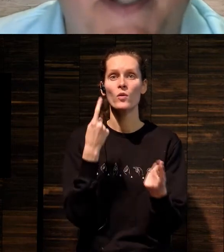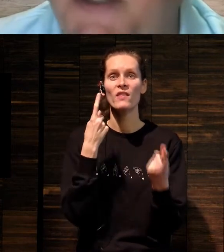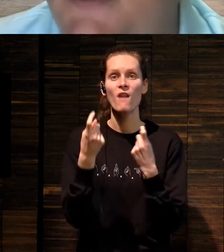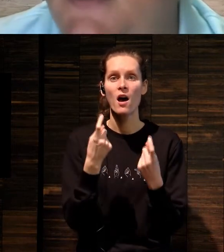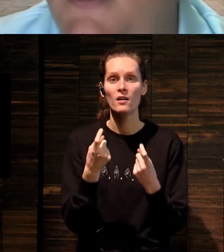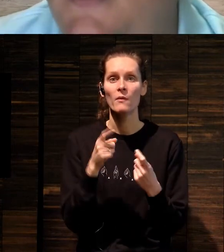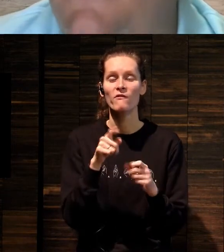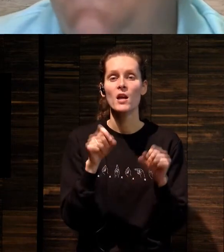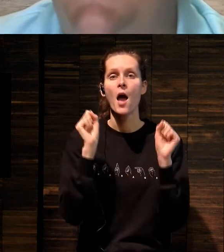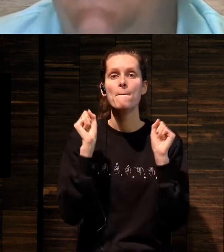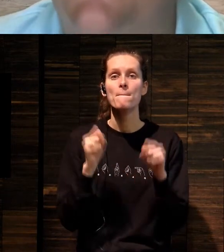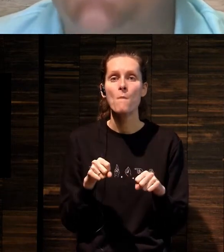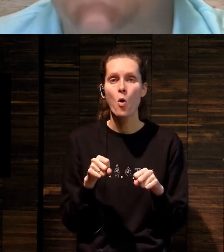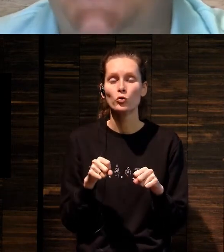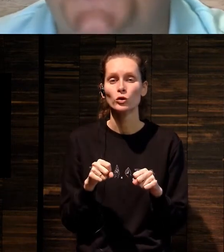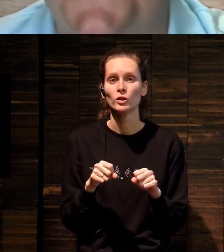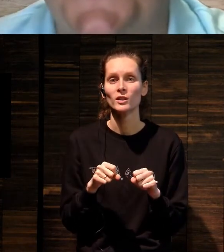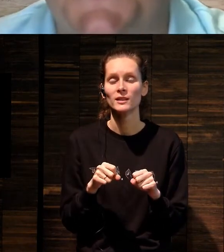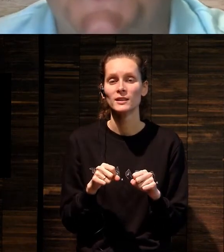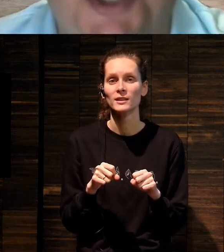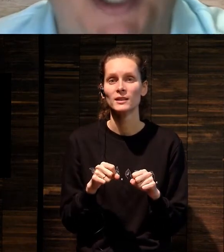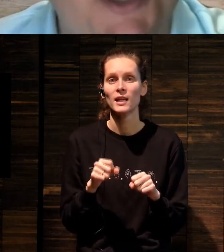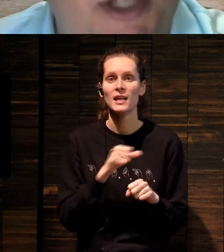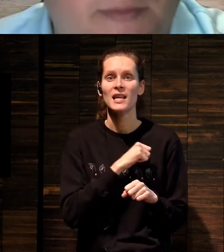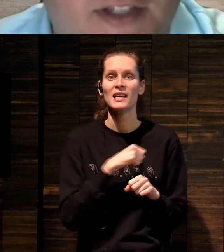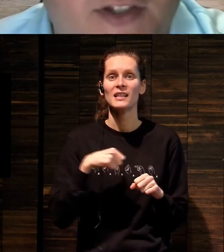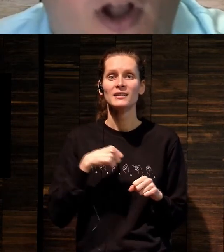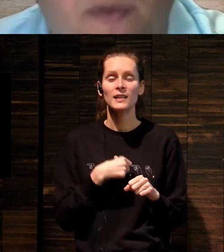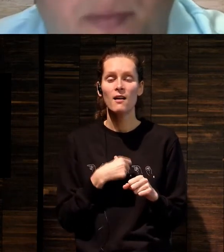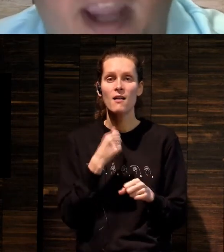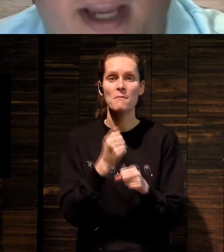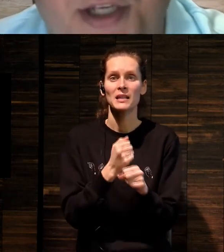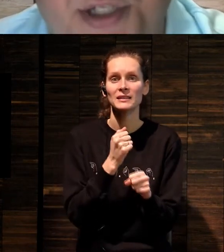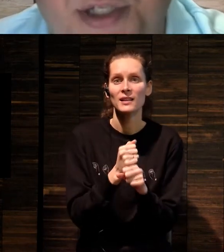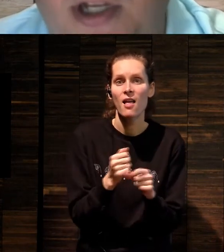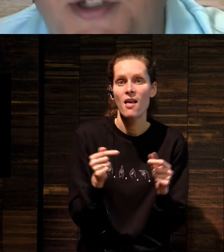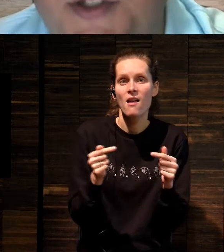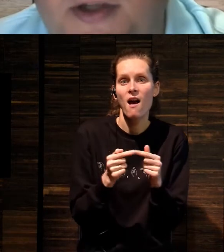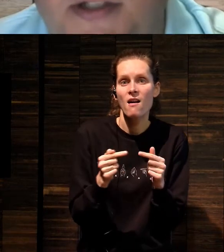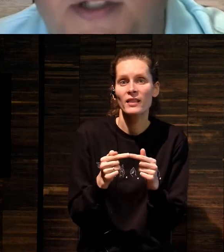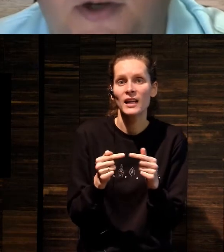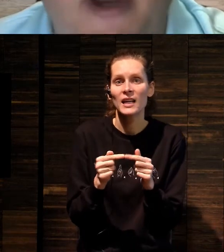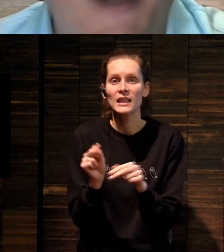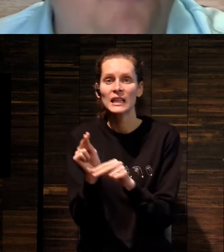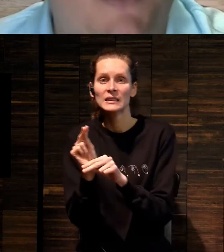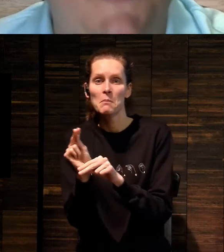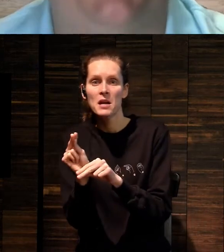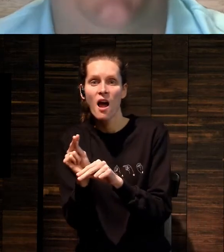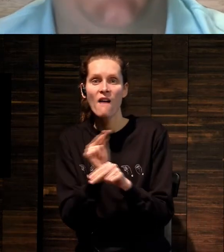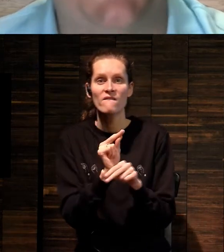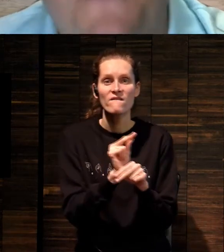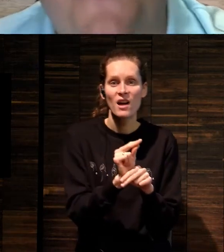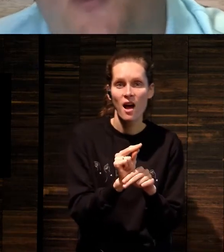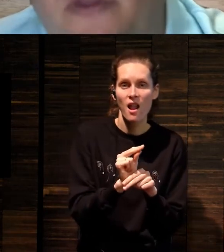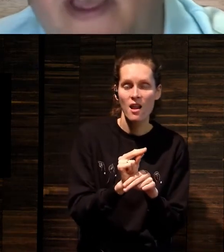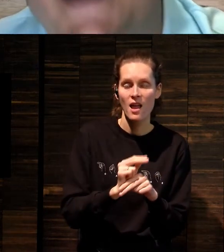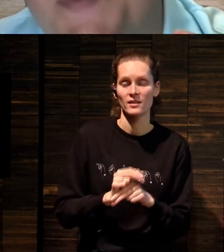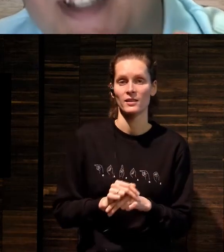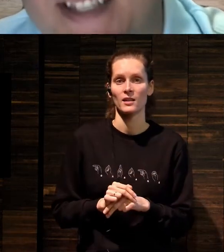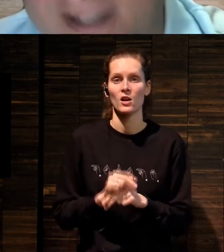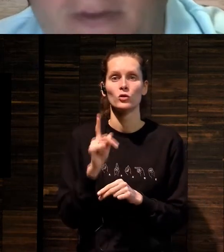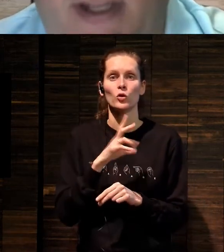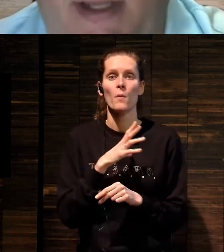remediations here that allows end users to change elements on the page to create a better experience for